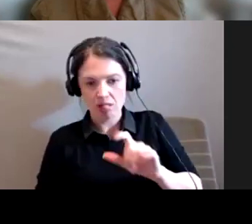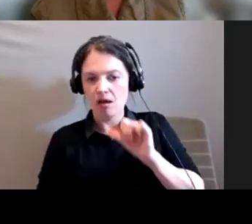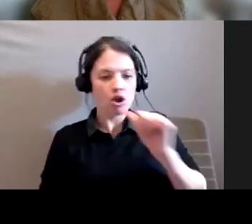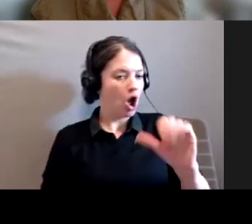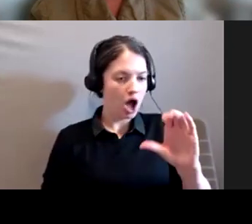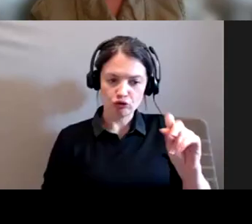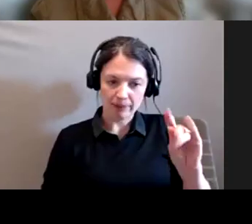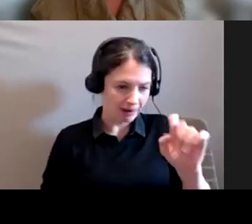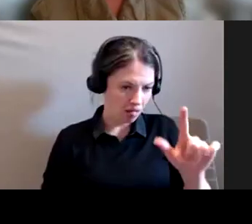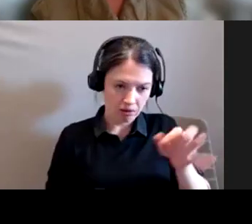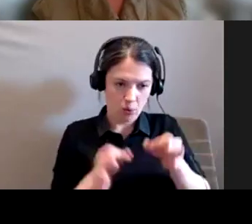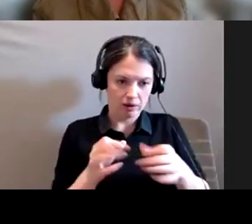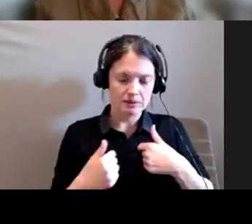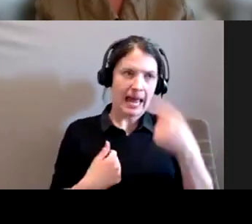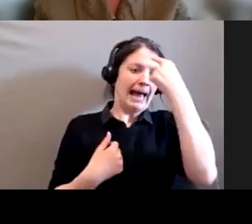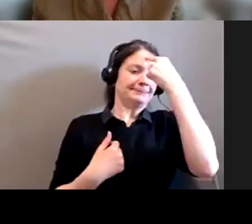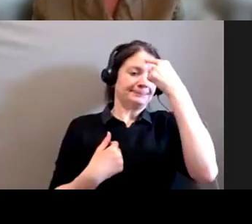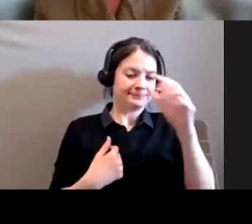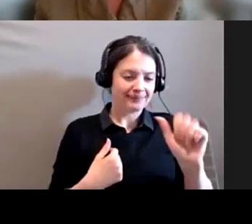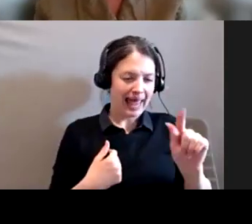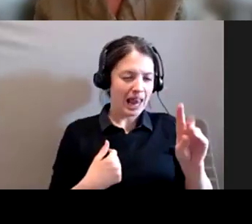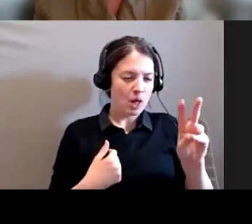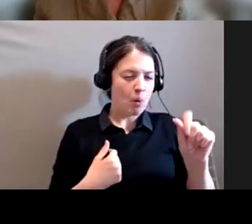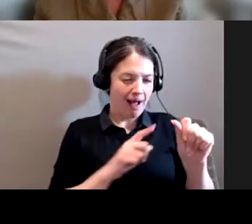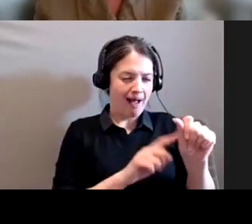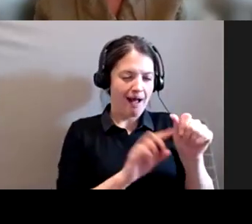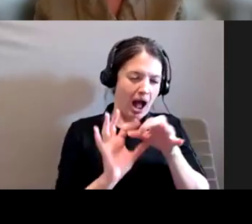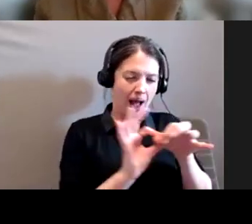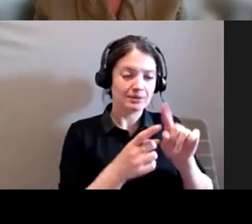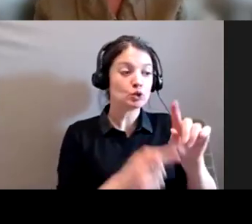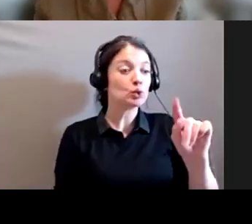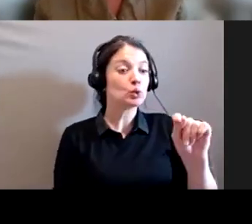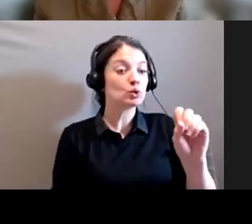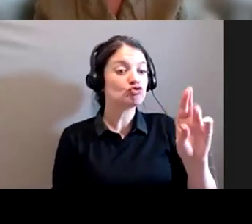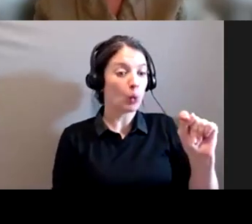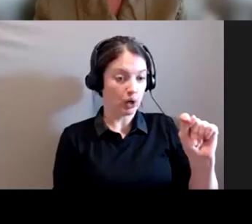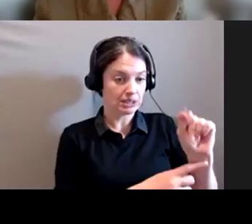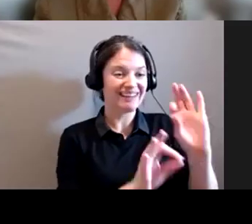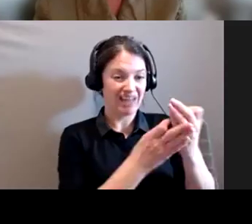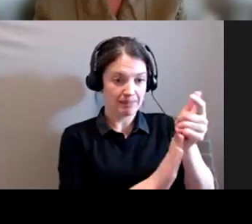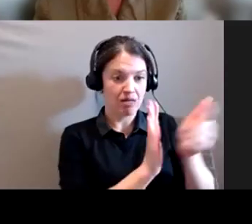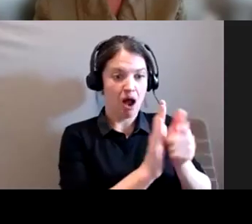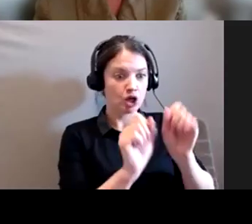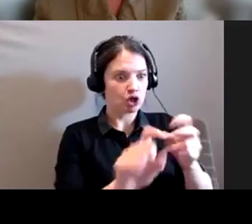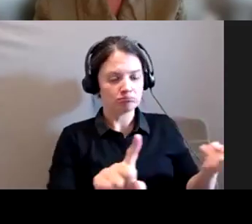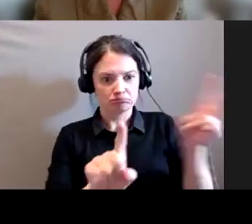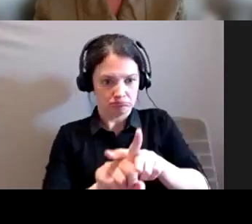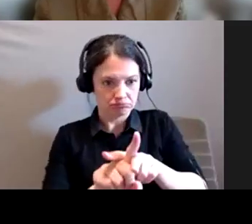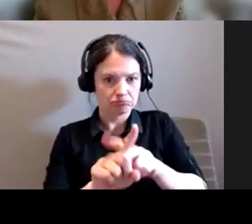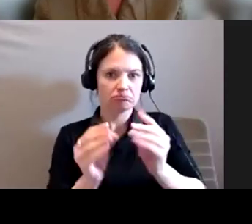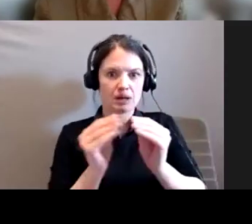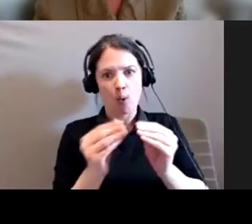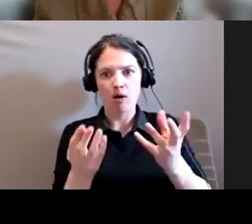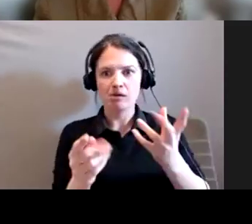make me think of the Alawala case and why the tort and family law is one of the remedies that we think would be one of the important and more